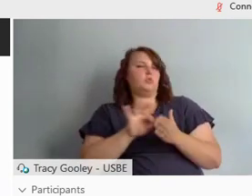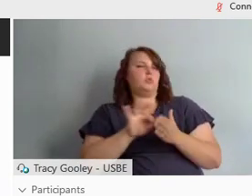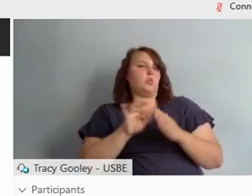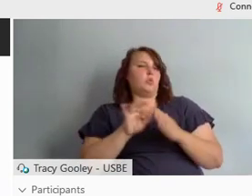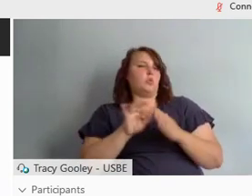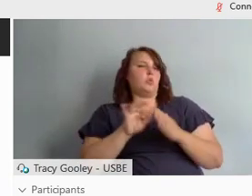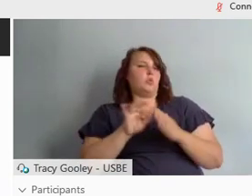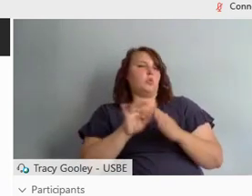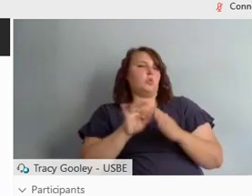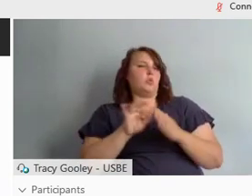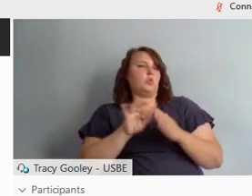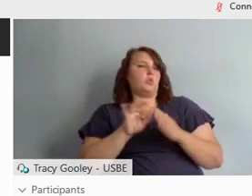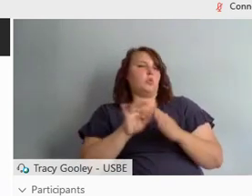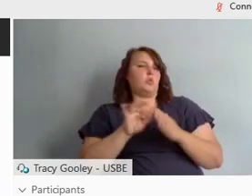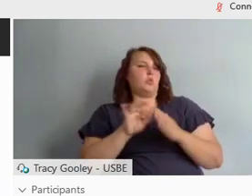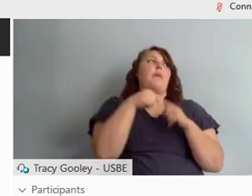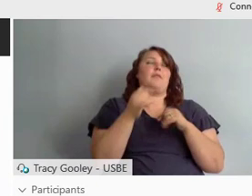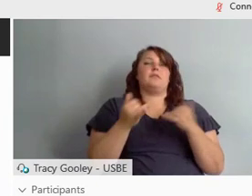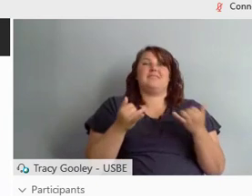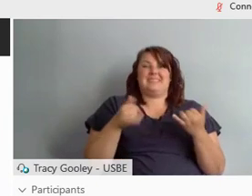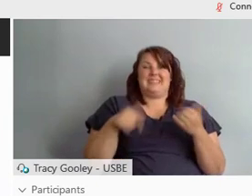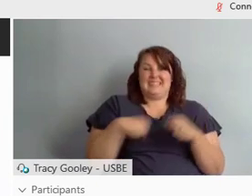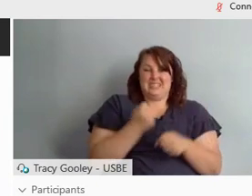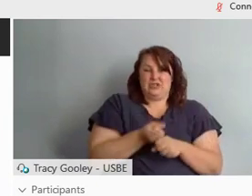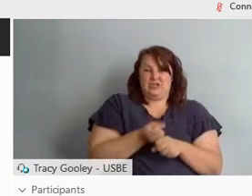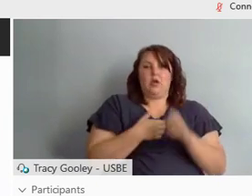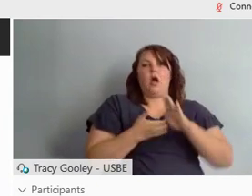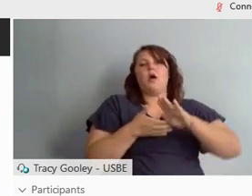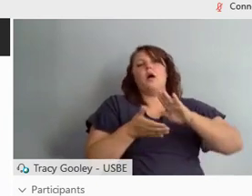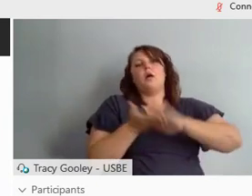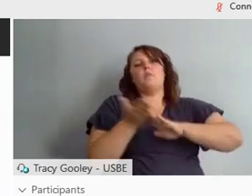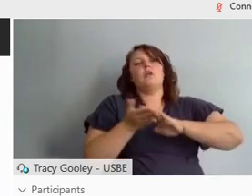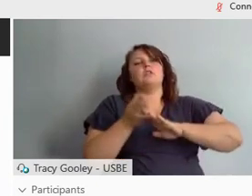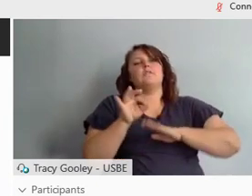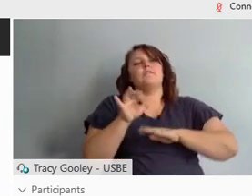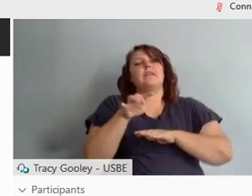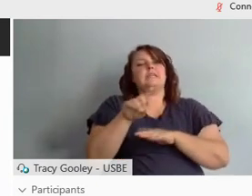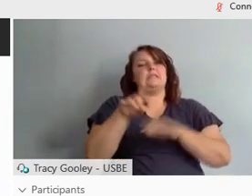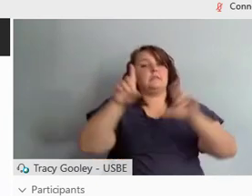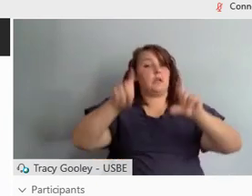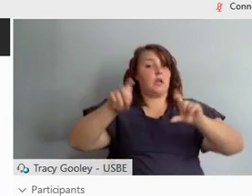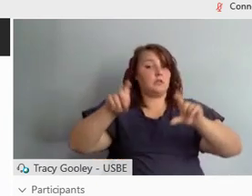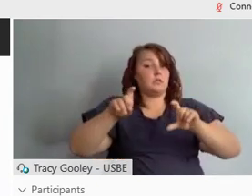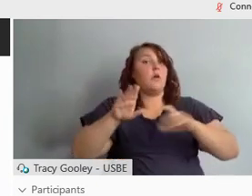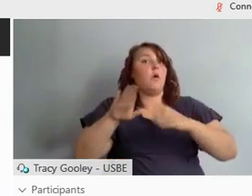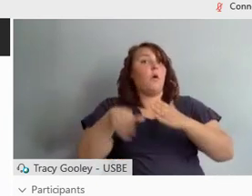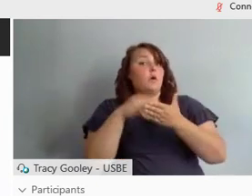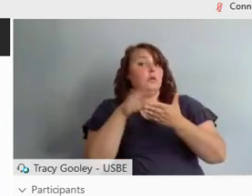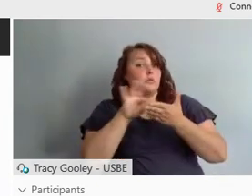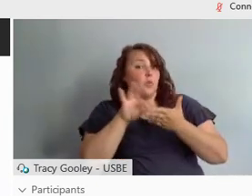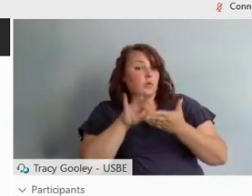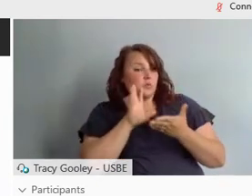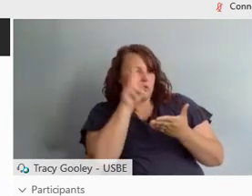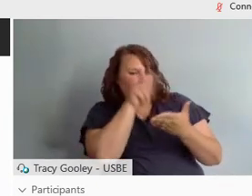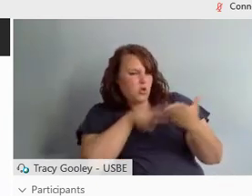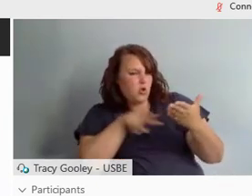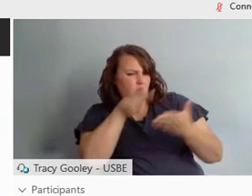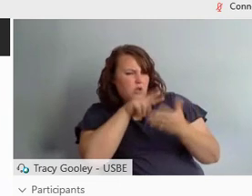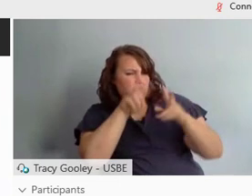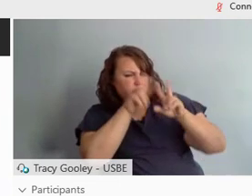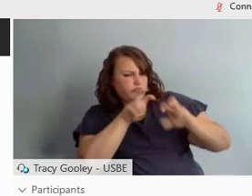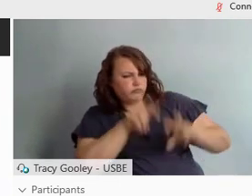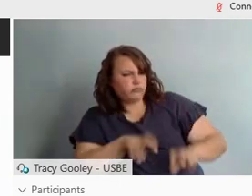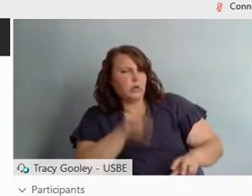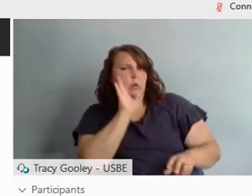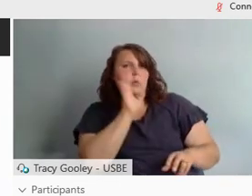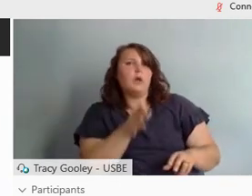So we talked about it's an operational field test year. We will be looking at those scores for you, and we will hopefully